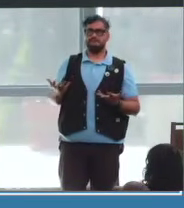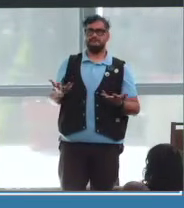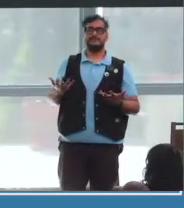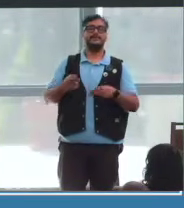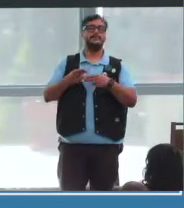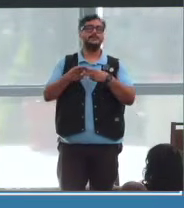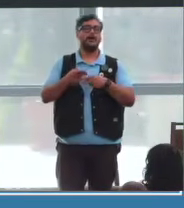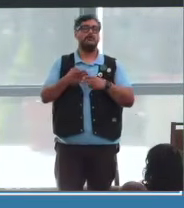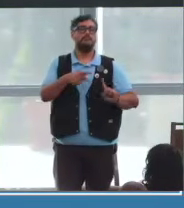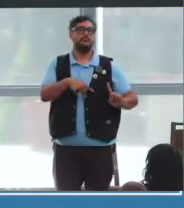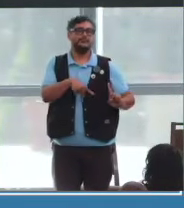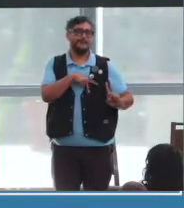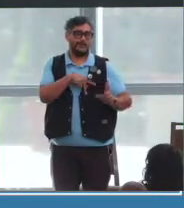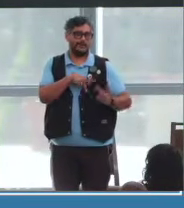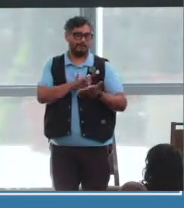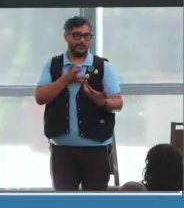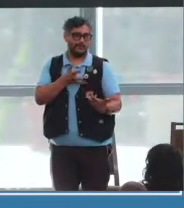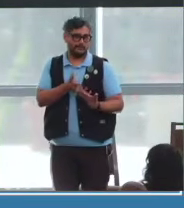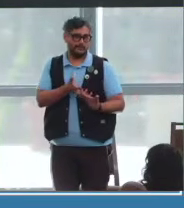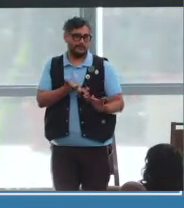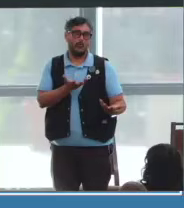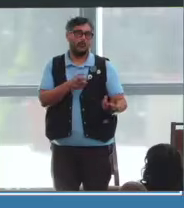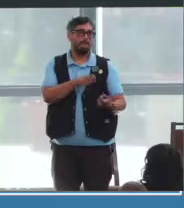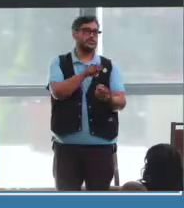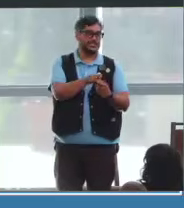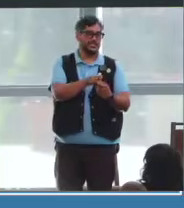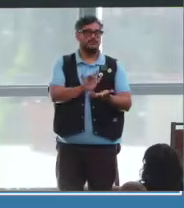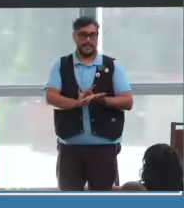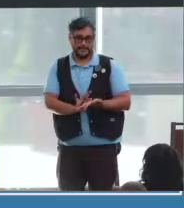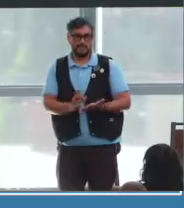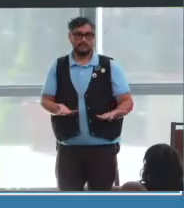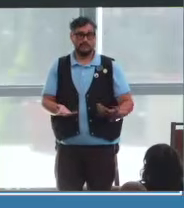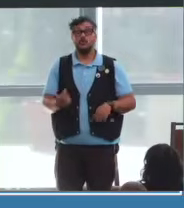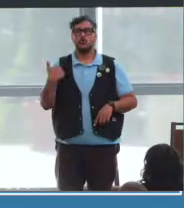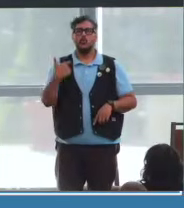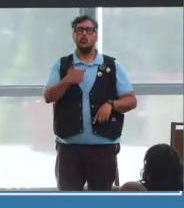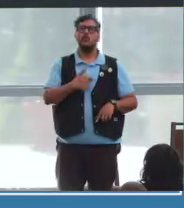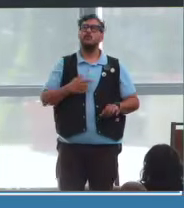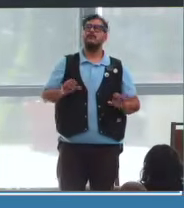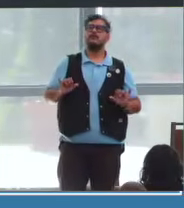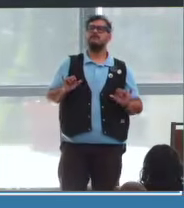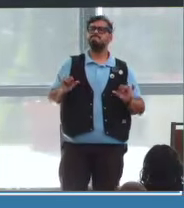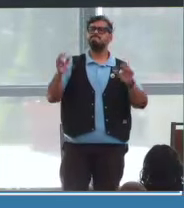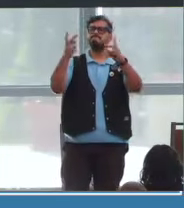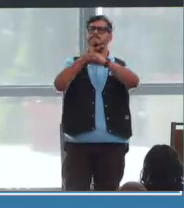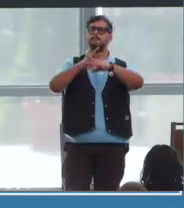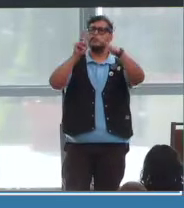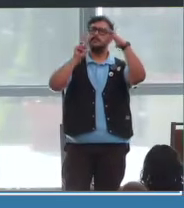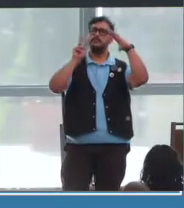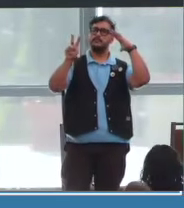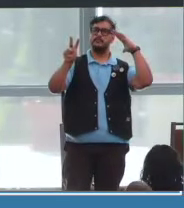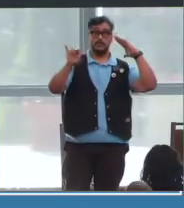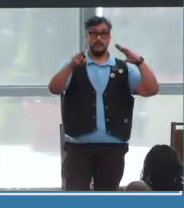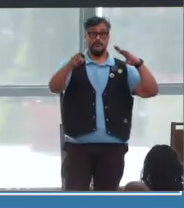it's called personalized medicine or precision medicine, where we can predict whether you